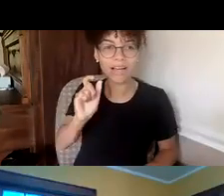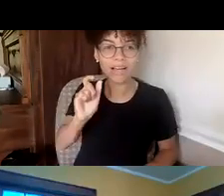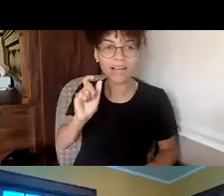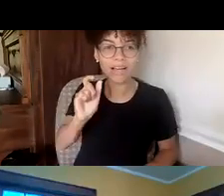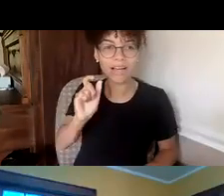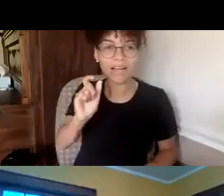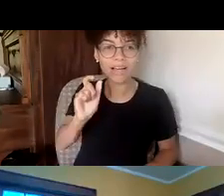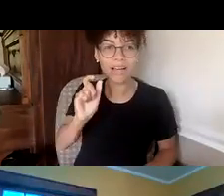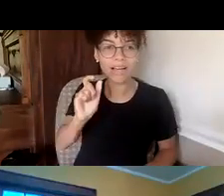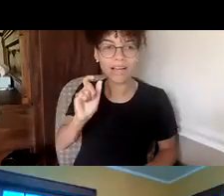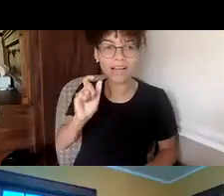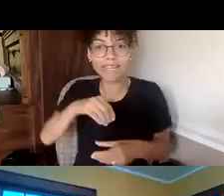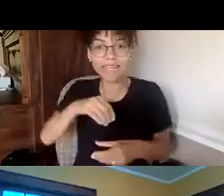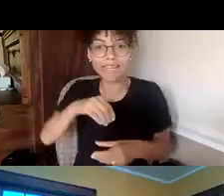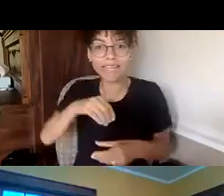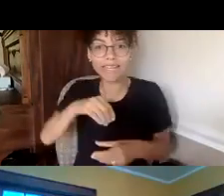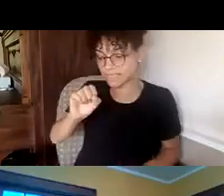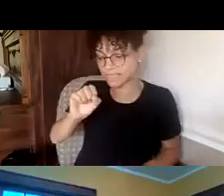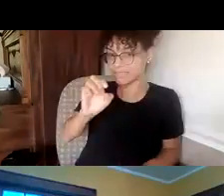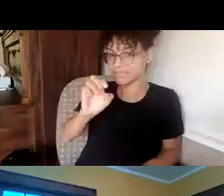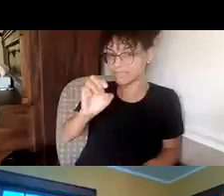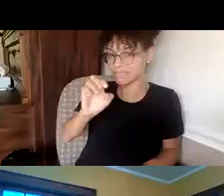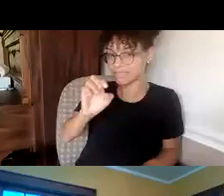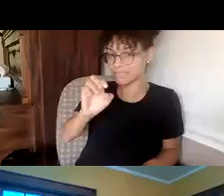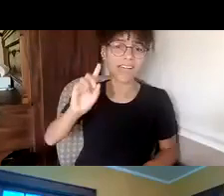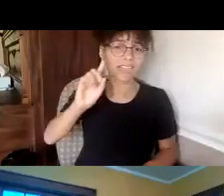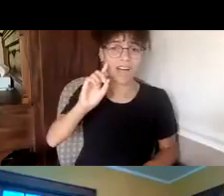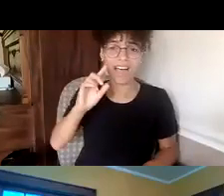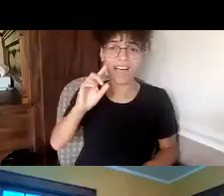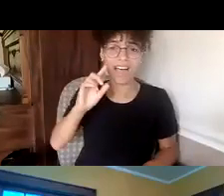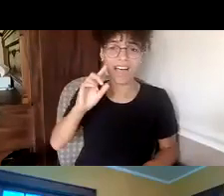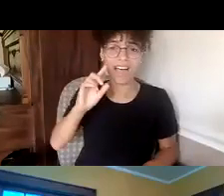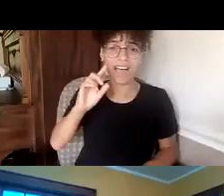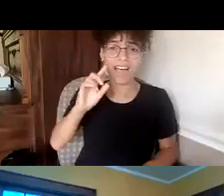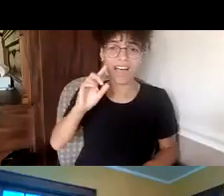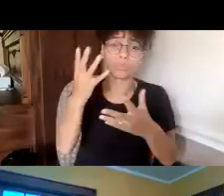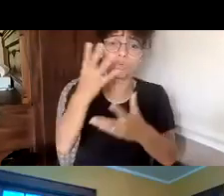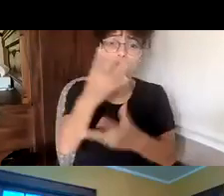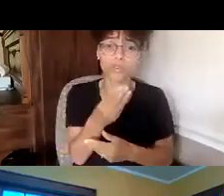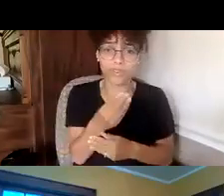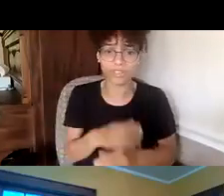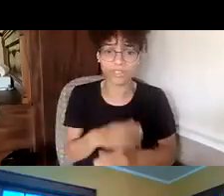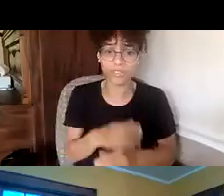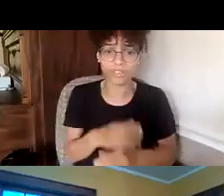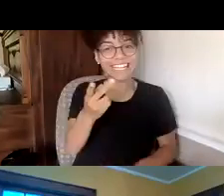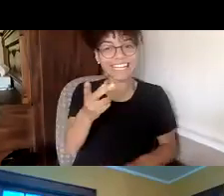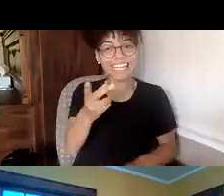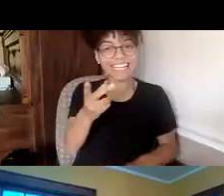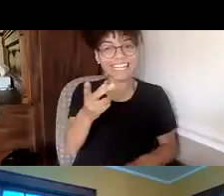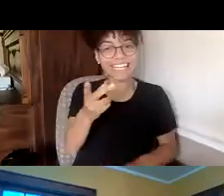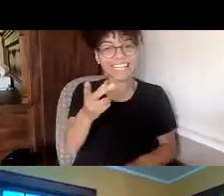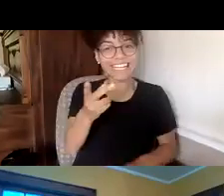STEM. And I just thought it was a beautiful movie, and to see the hurdles that these women had to jump